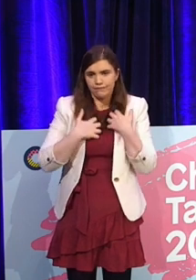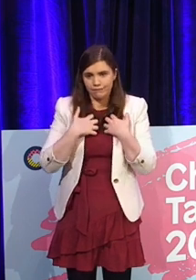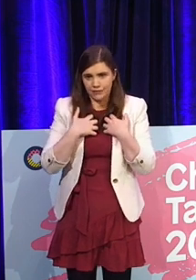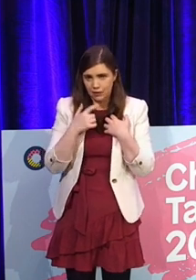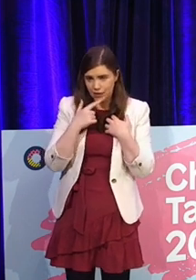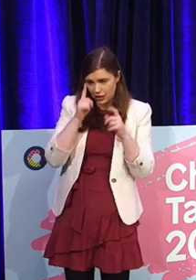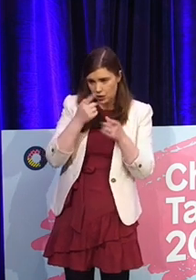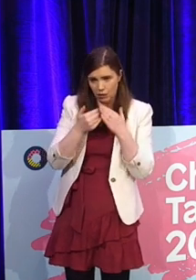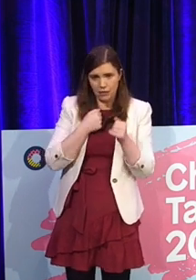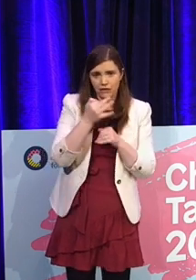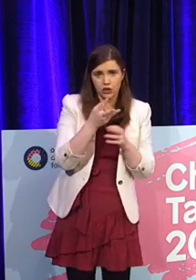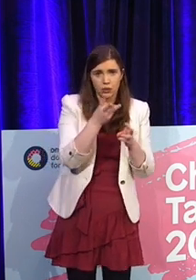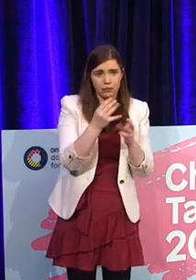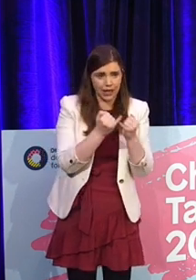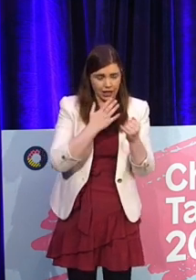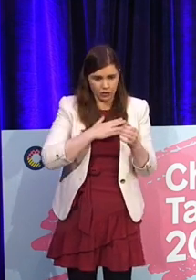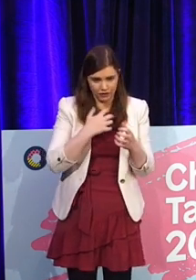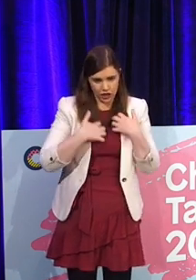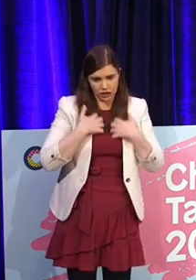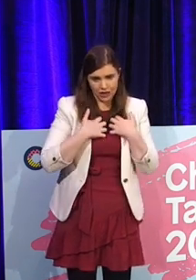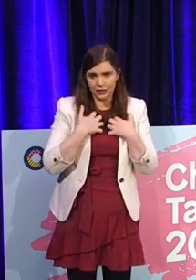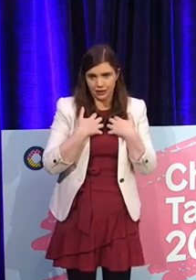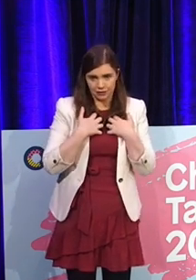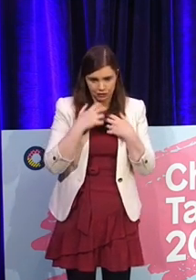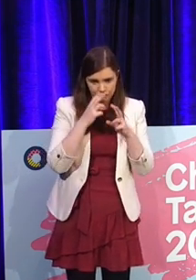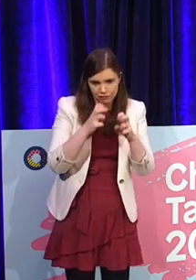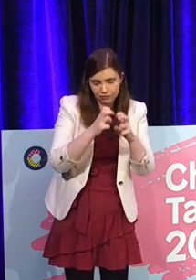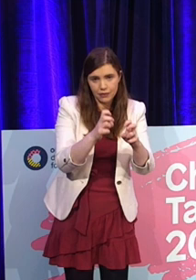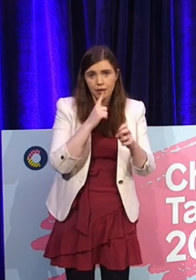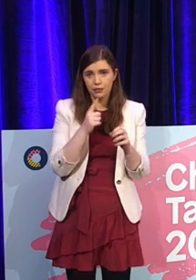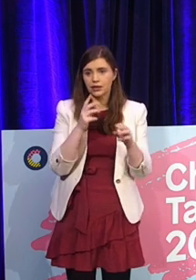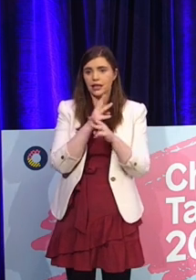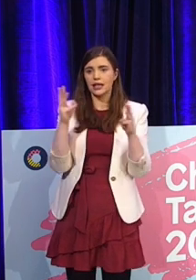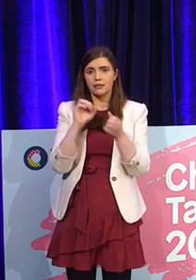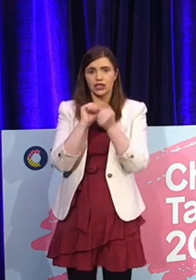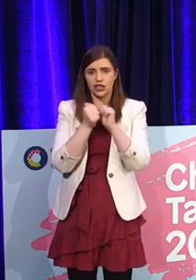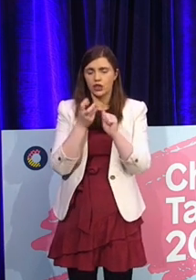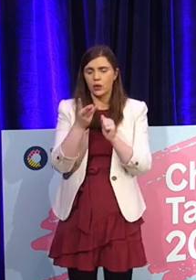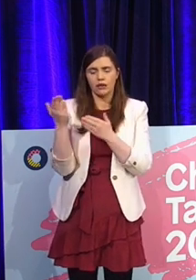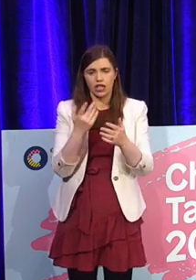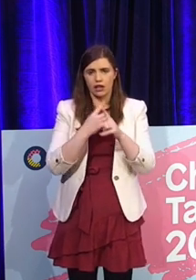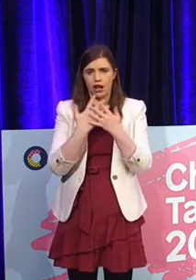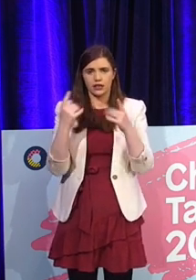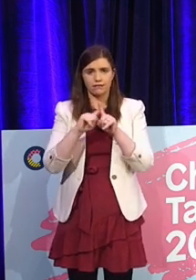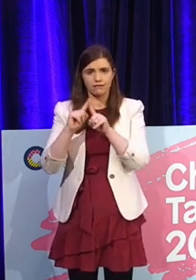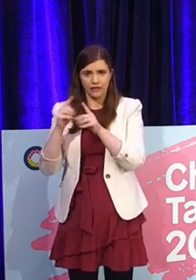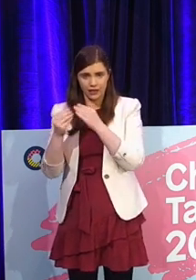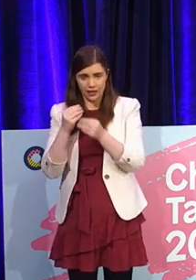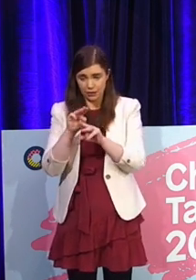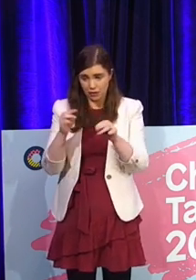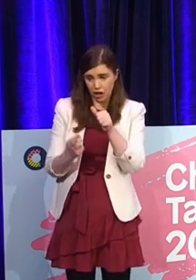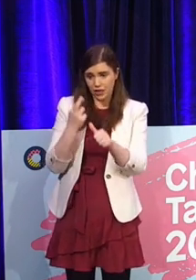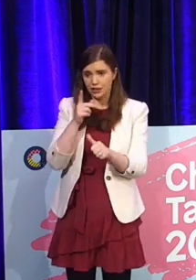entails, and you do too. Climate change will bring about lots of things. There's people talking about it